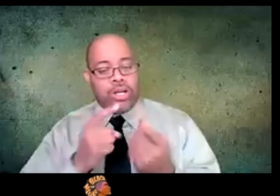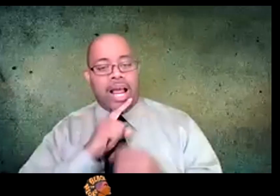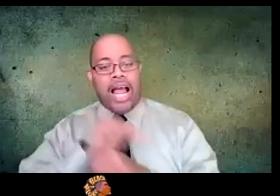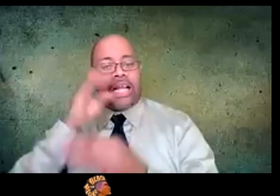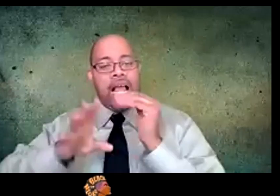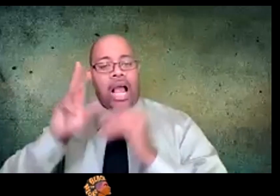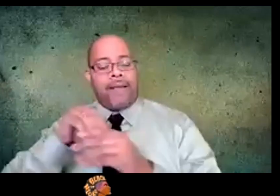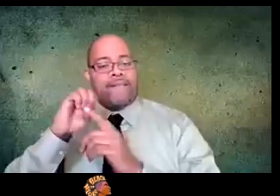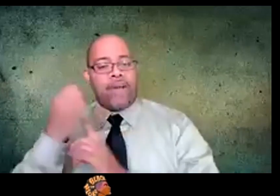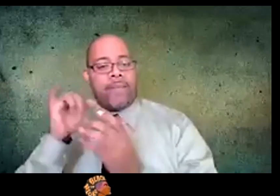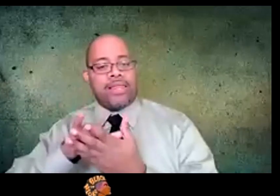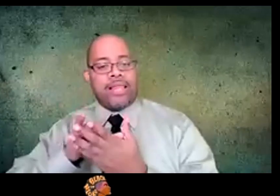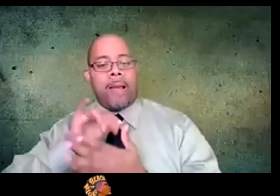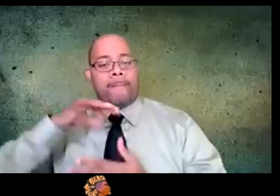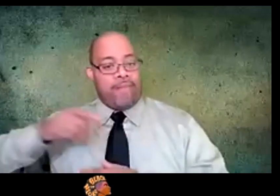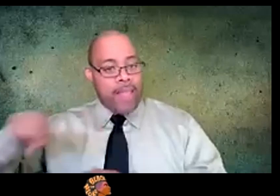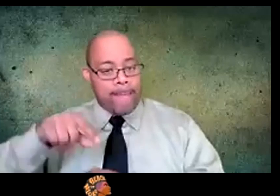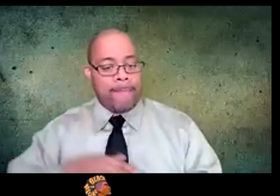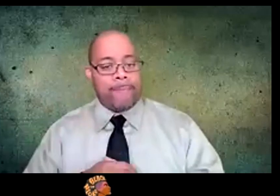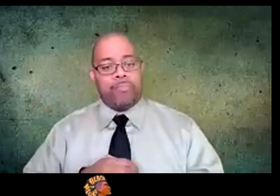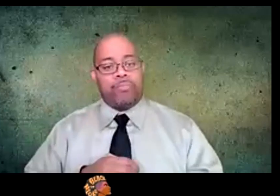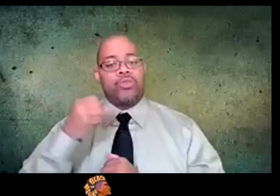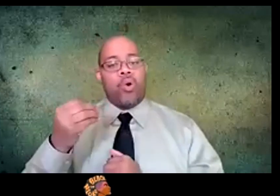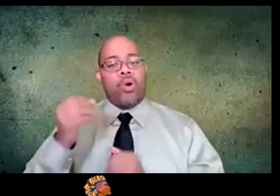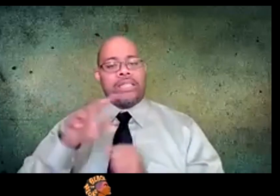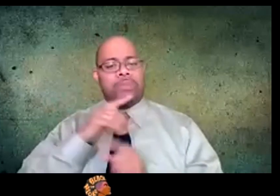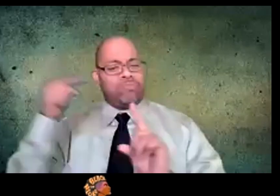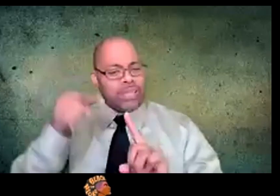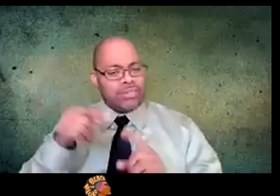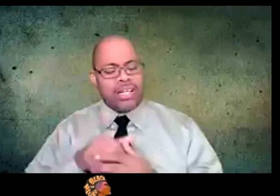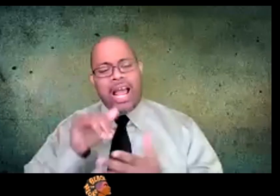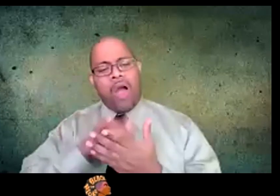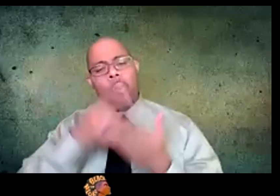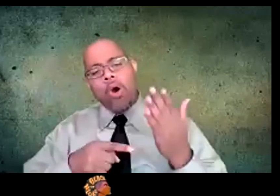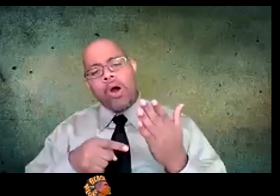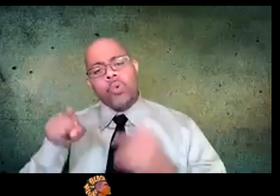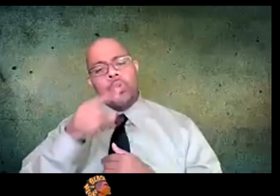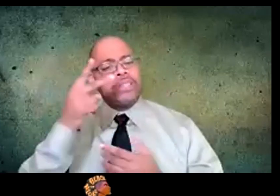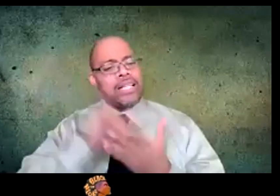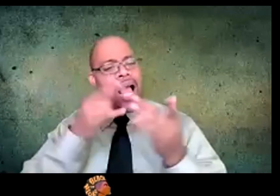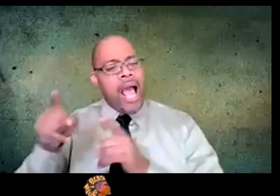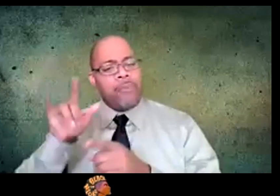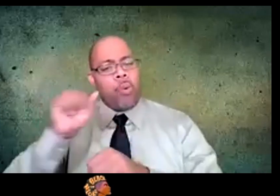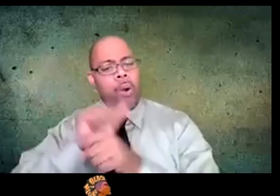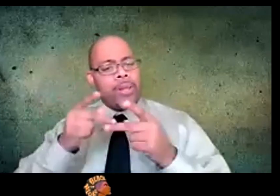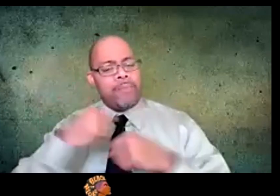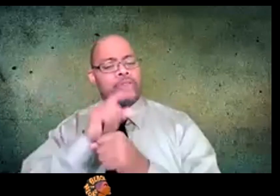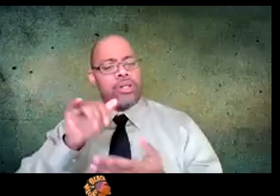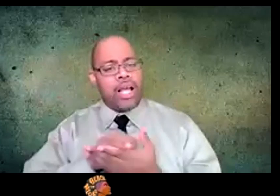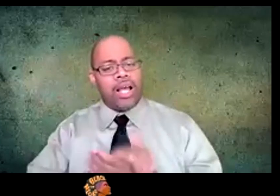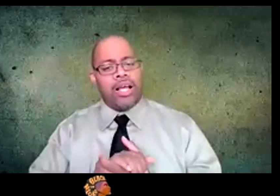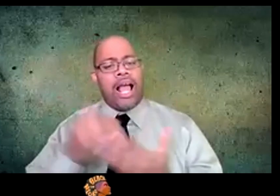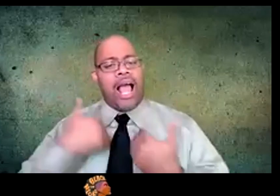in environments that actually benefit them. So can you speak to that and just what you see that's happening at your workplace to make sure that